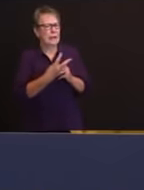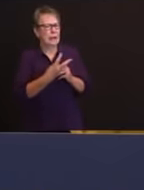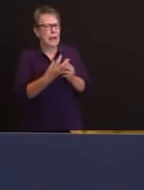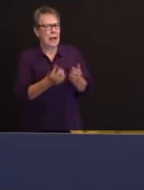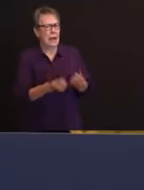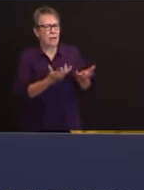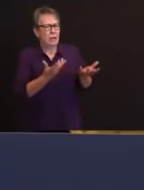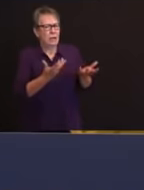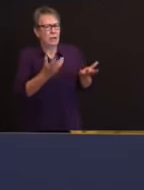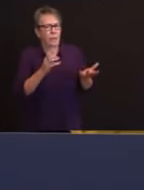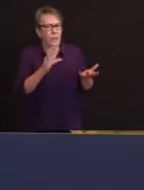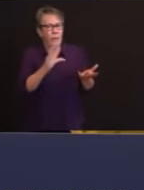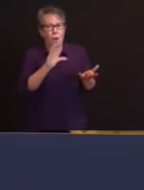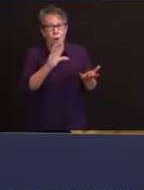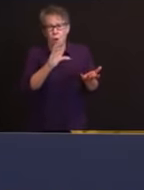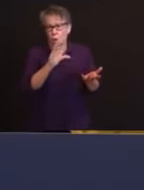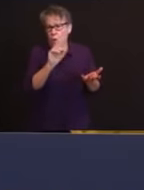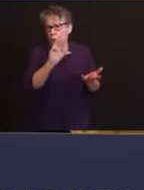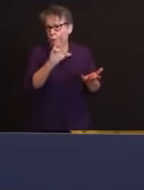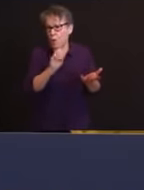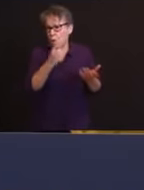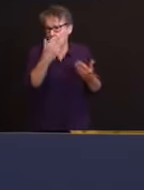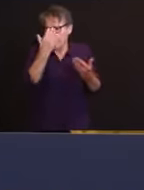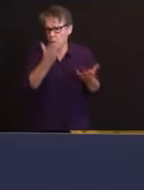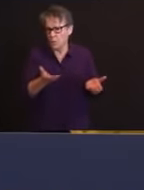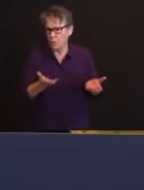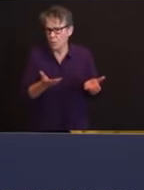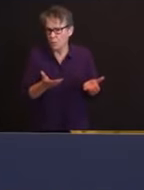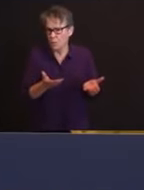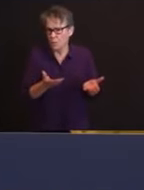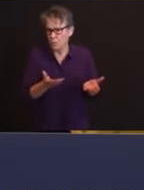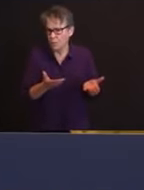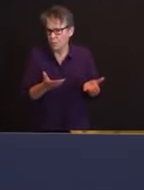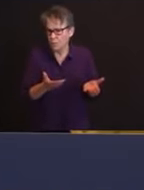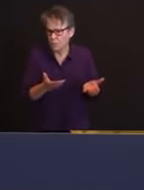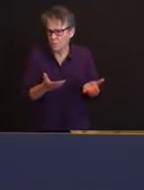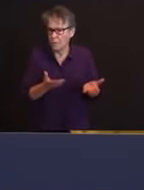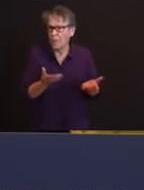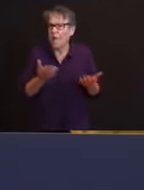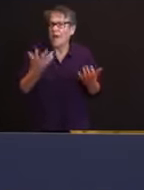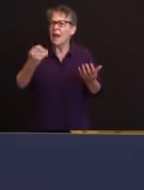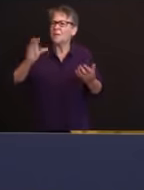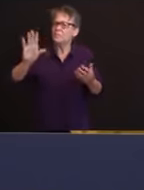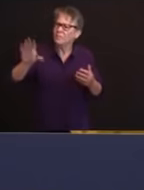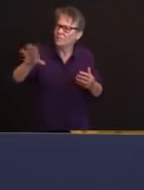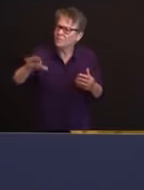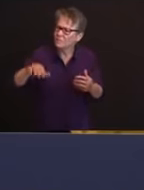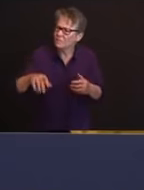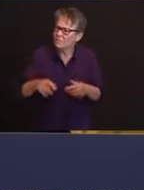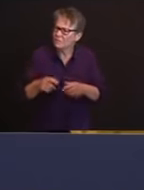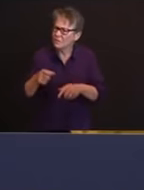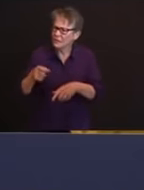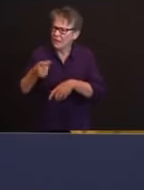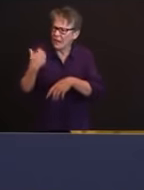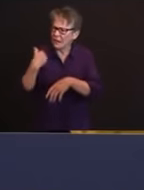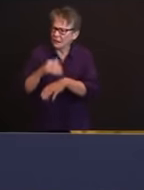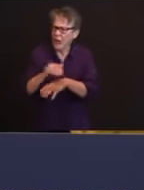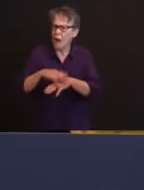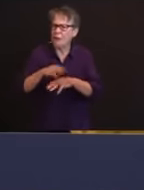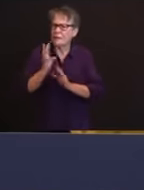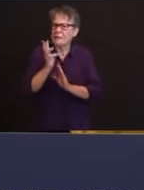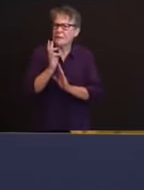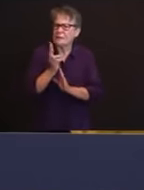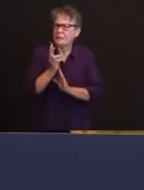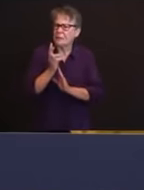up, Mahan, if that's okay. Okay, I got two more. Last night, Commissioner Persichelli on 60 Minutes raised concerns about the limited supply